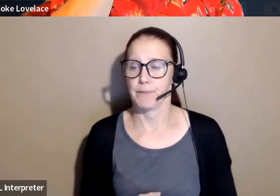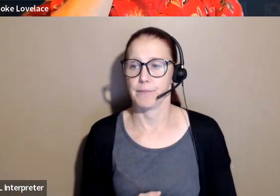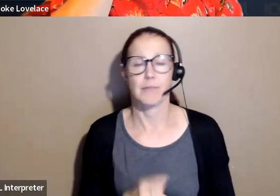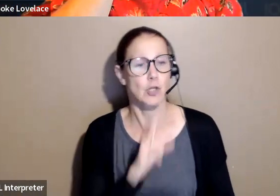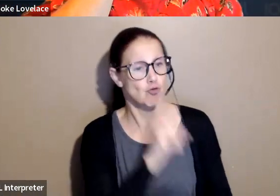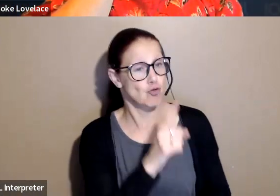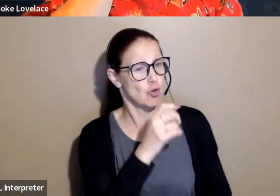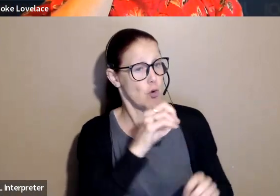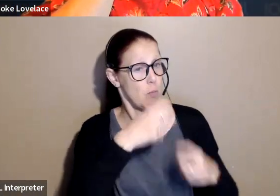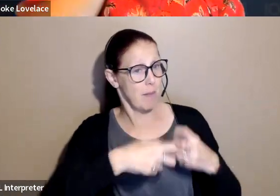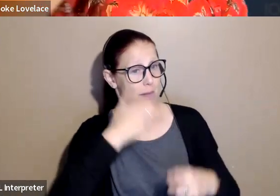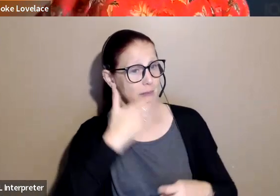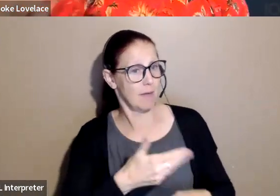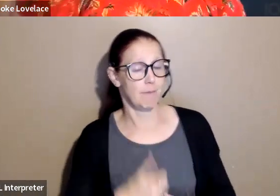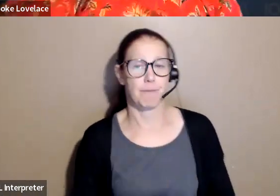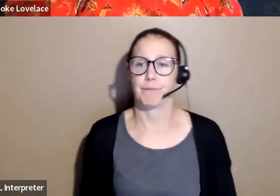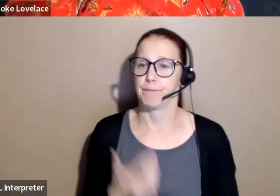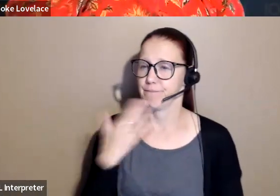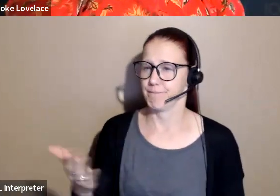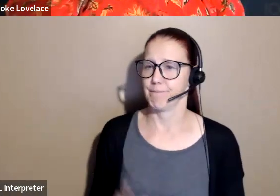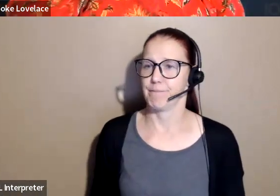Sure, no problem. Thank you.